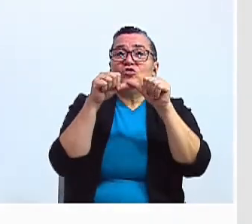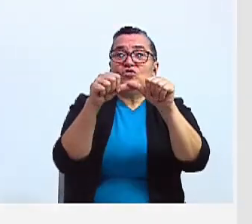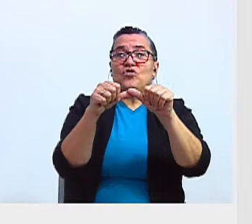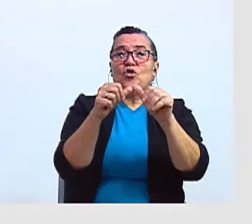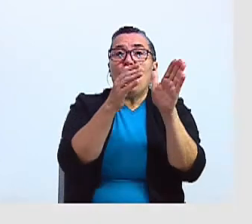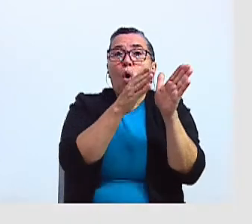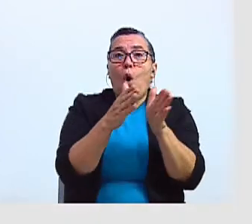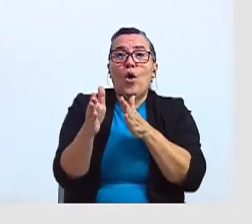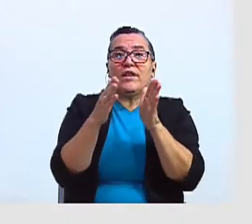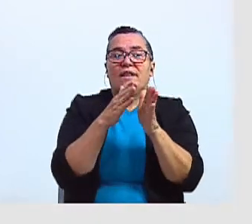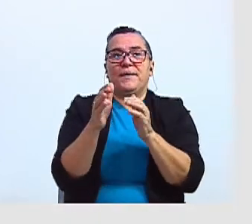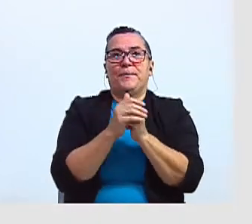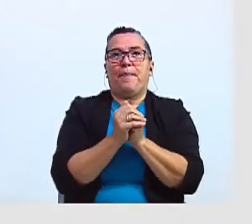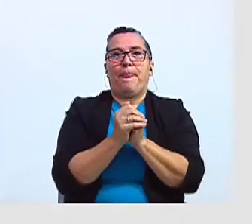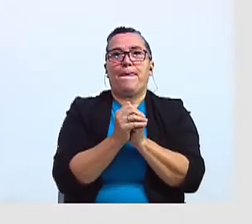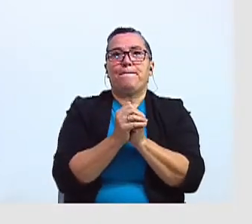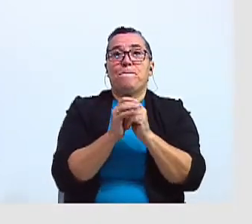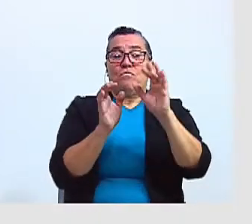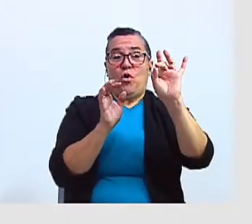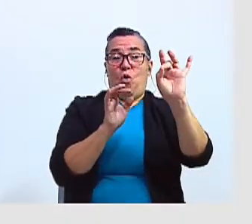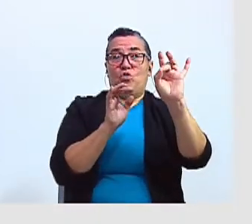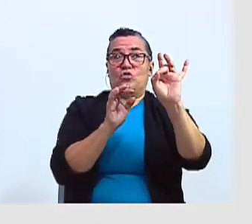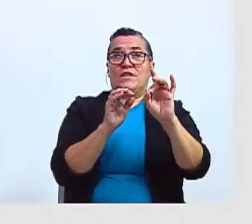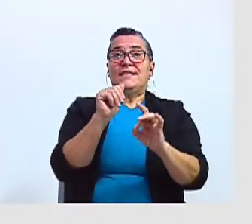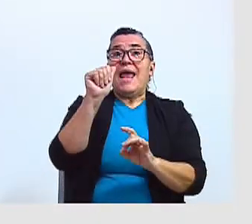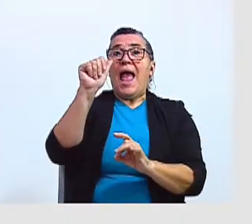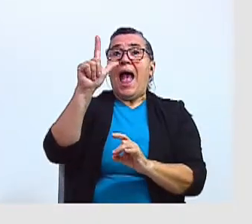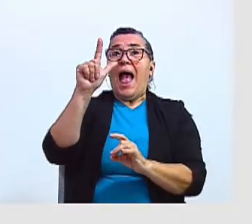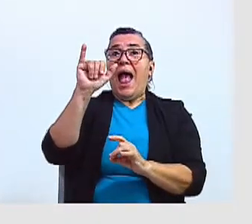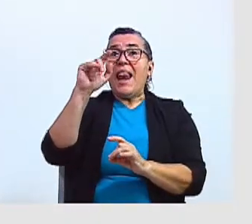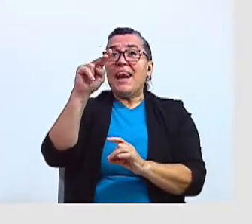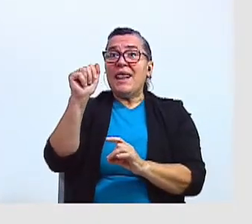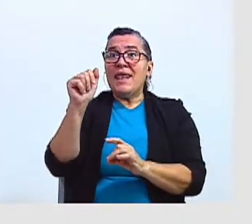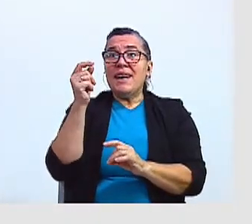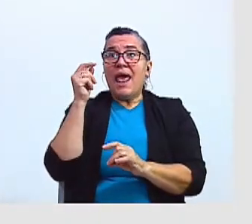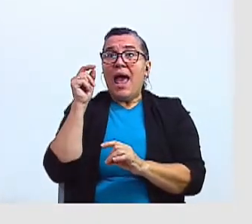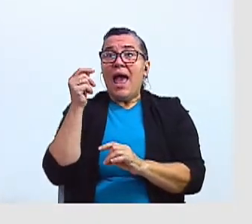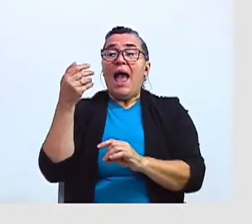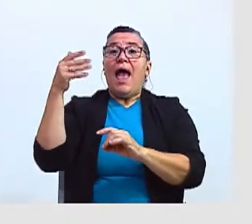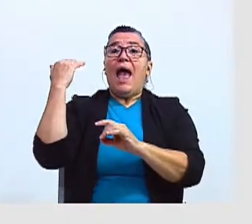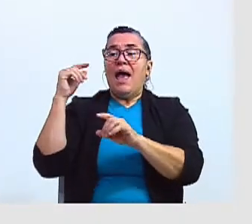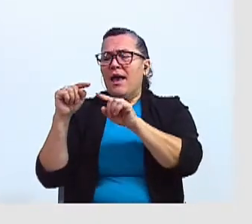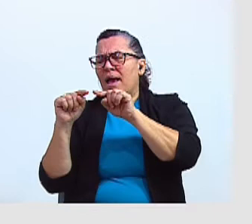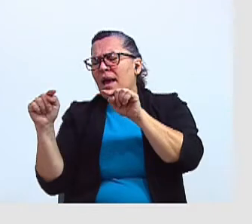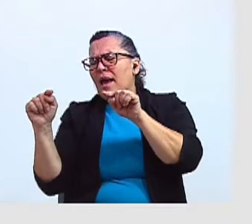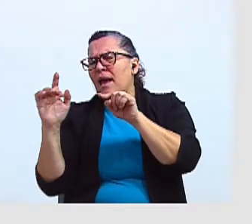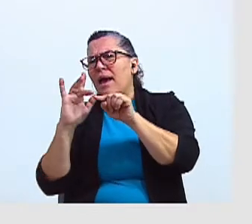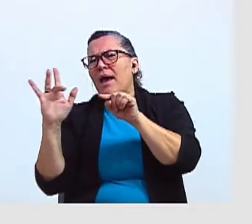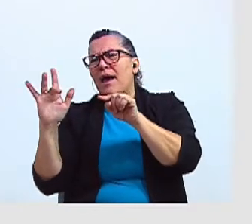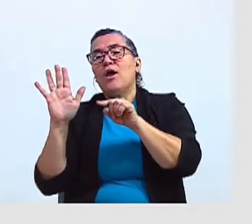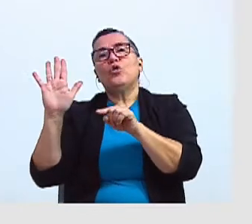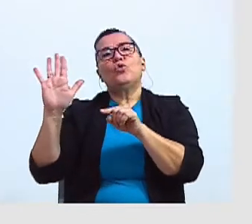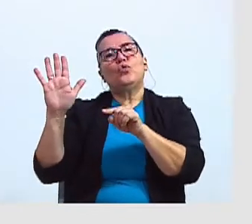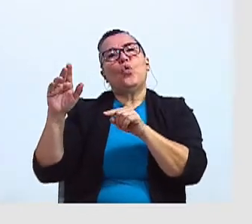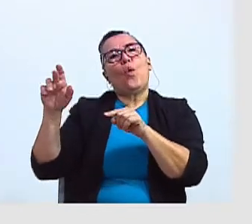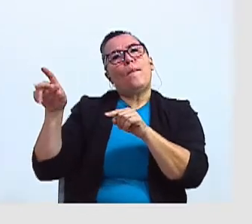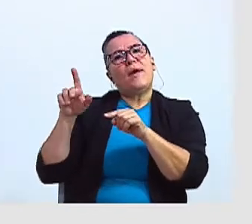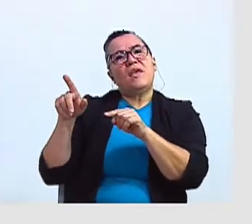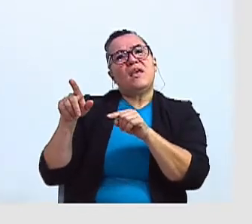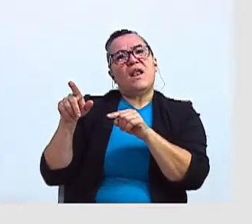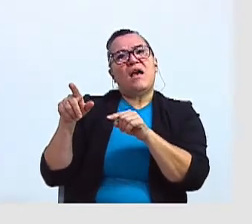order. Okay, it says, Alina was to her classmates. She never played with